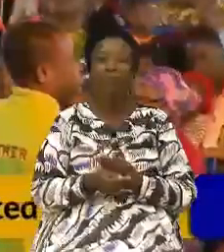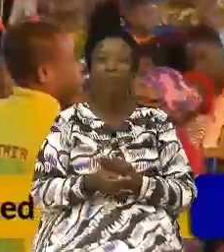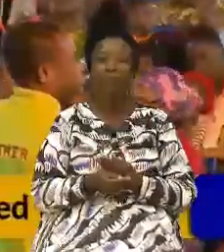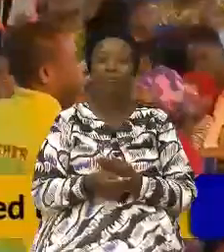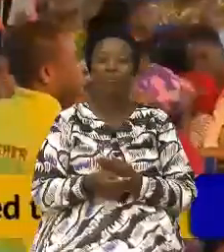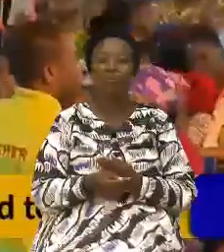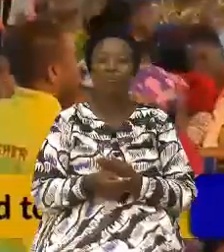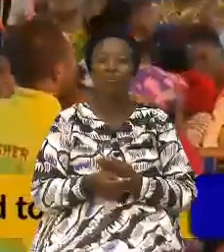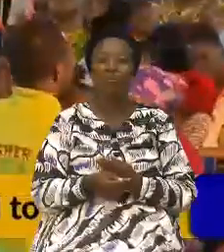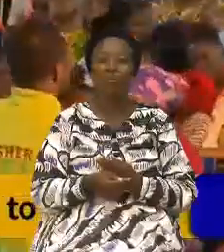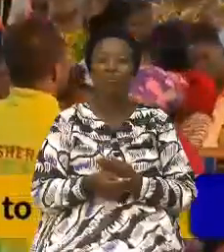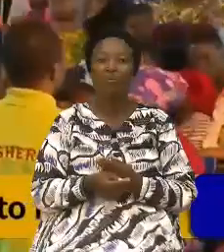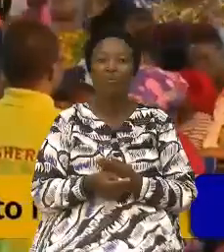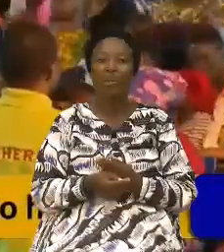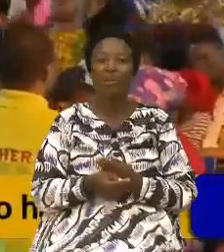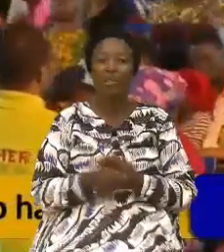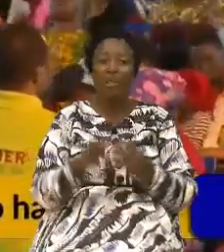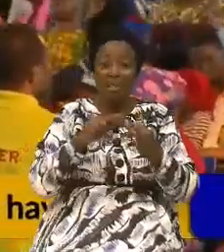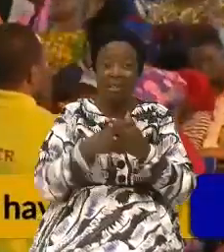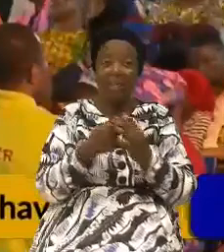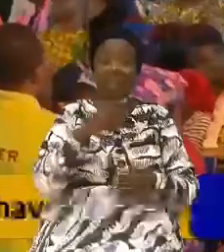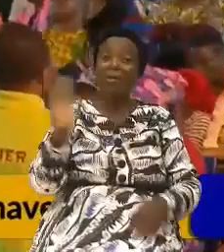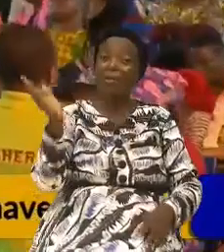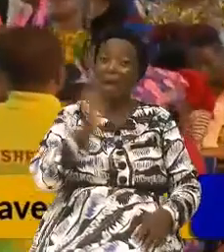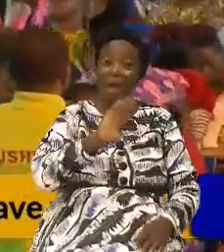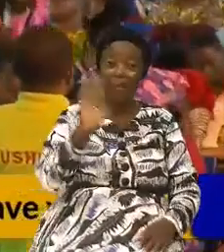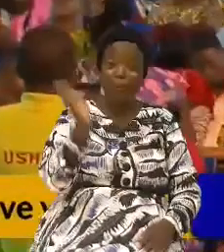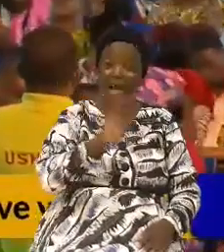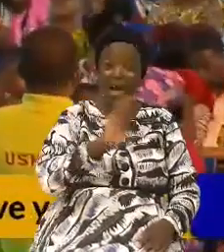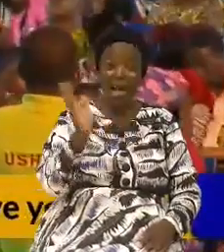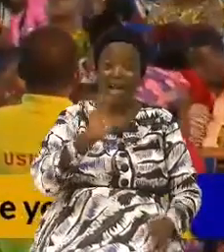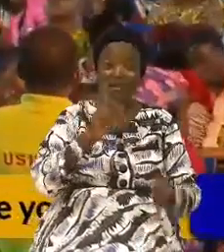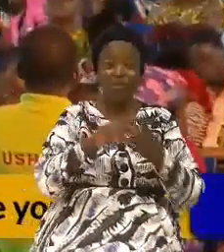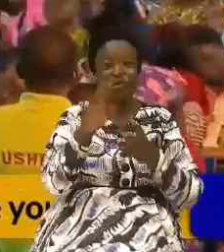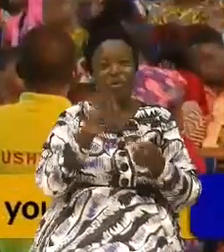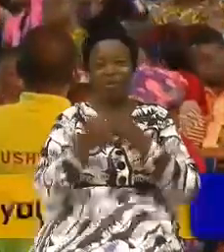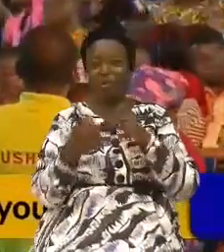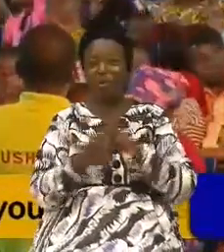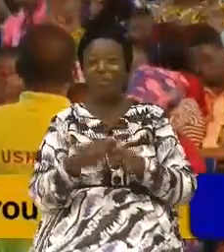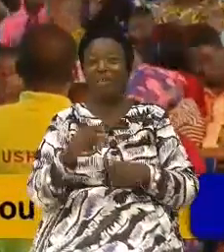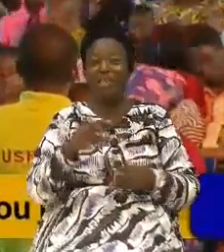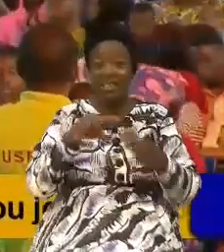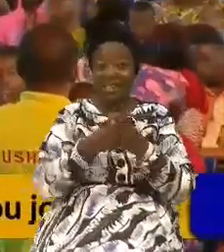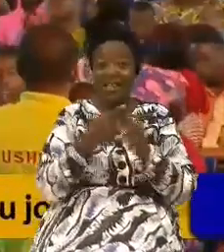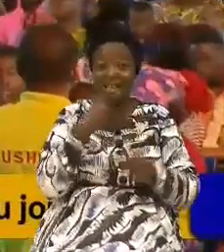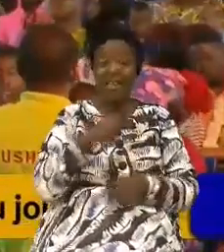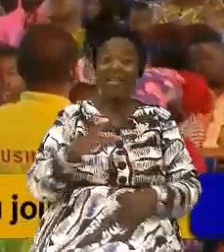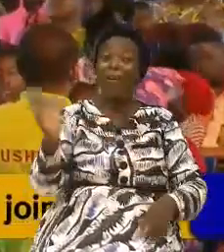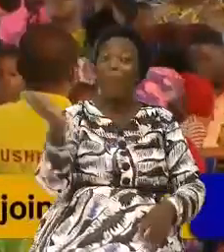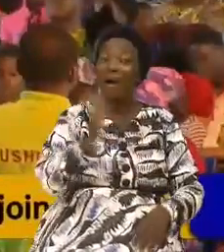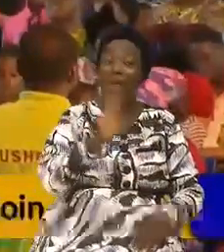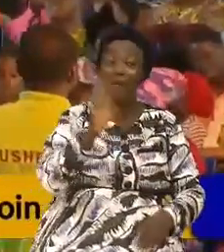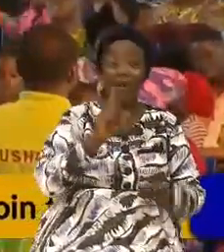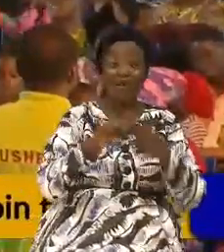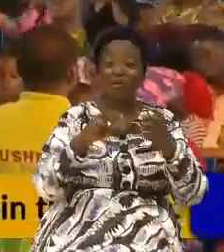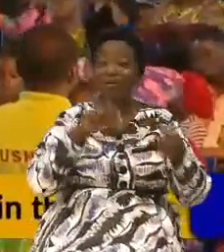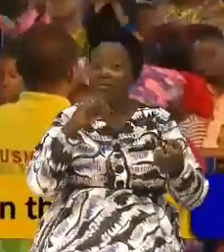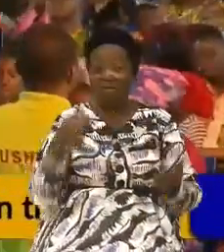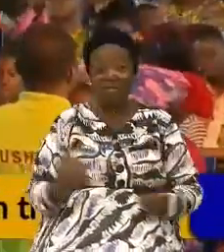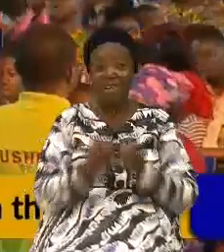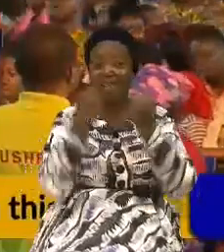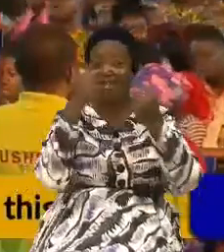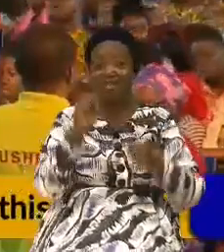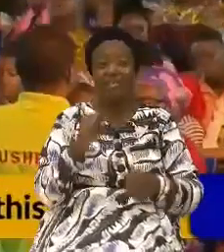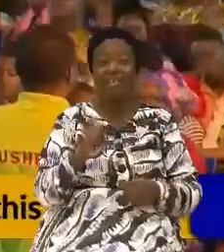Start saying bye-bye to your problem. Start saying bye-bye to your challenges.